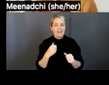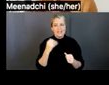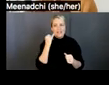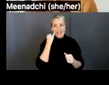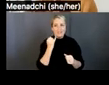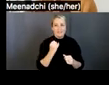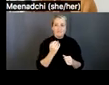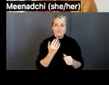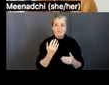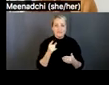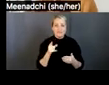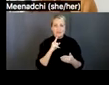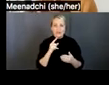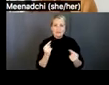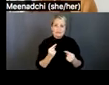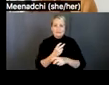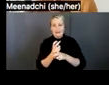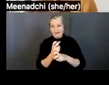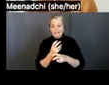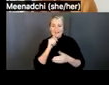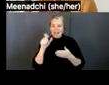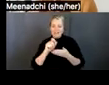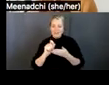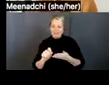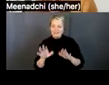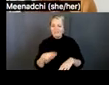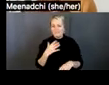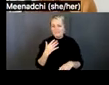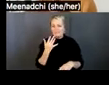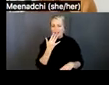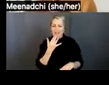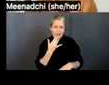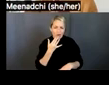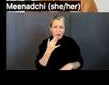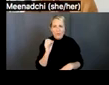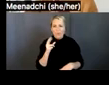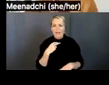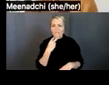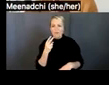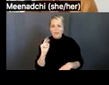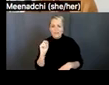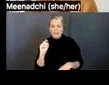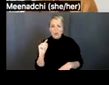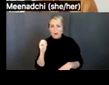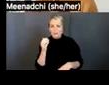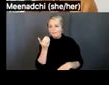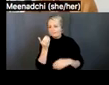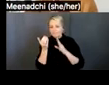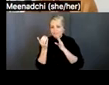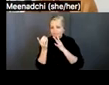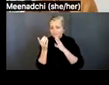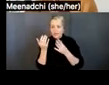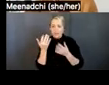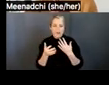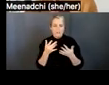hard joint day, you don't have to journal. You can color or you can take a voice note, whatever feels good for you to